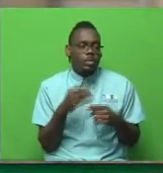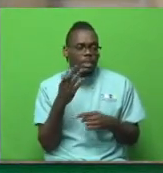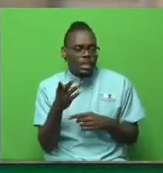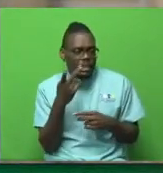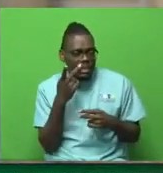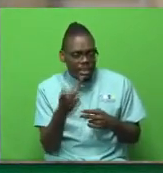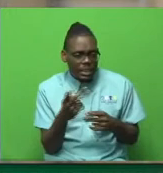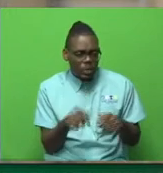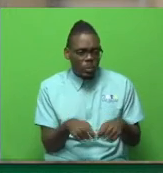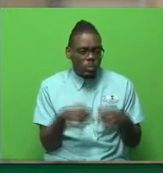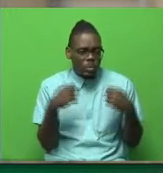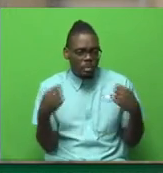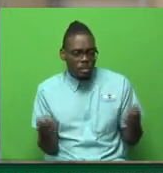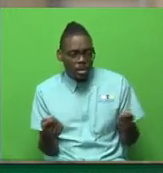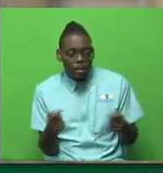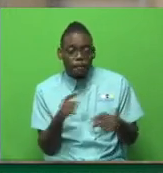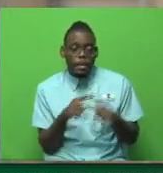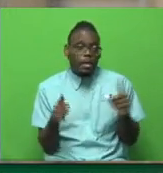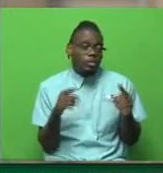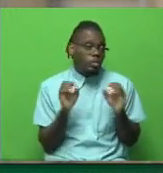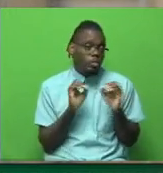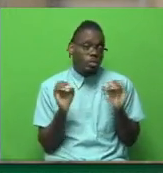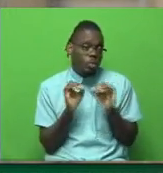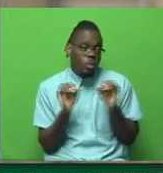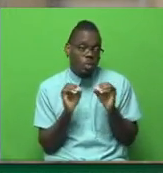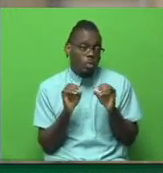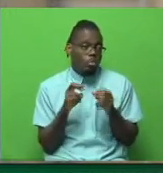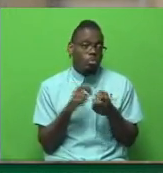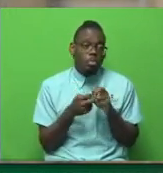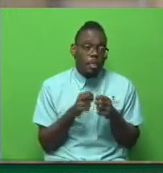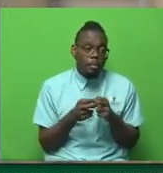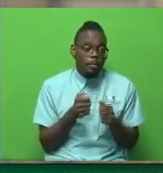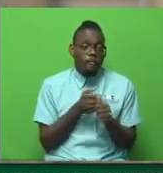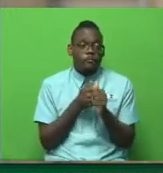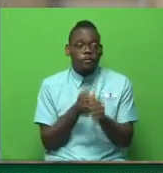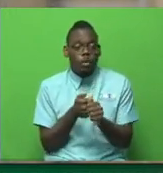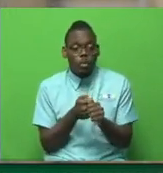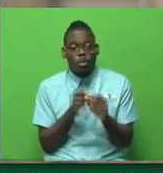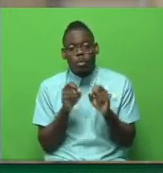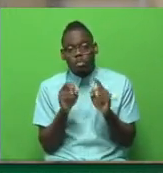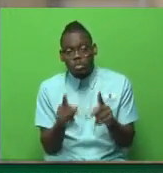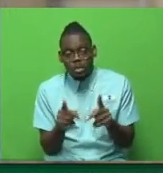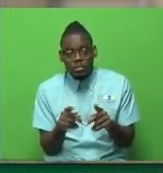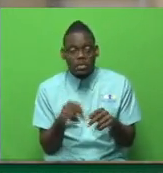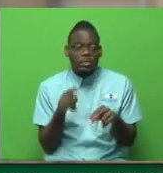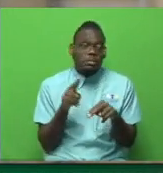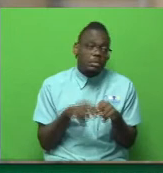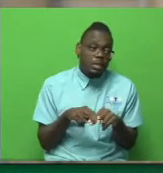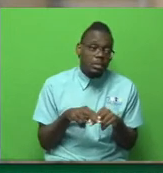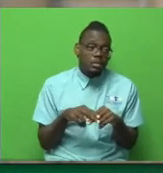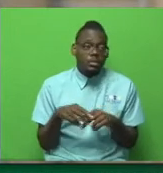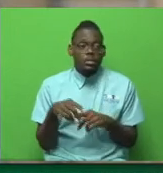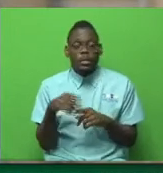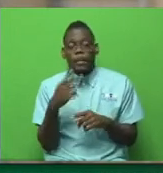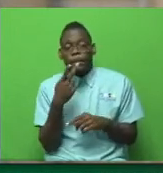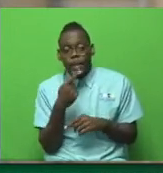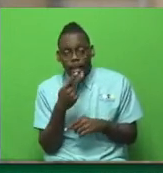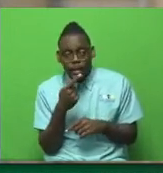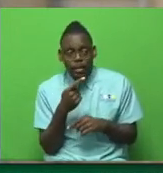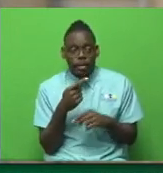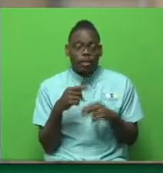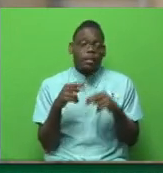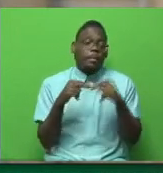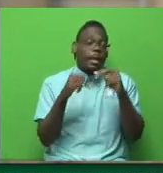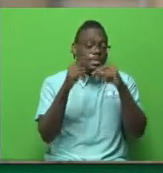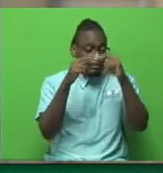following someone living in a Pink Palace that no career politicians could ever afford Mr Deputy speaker that is how